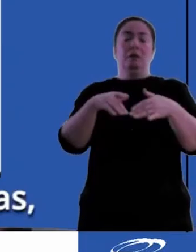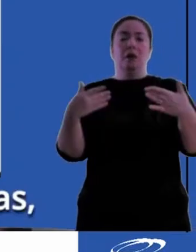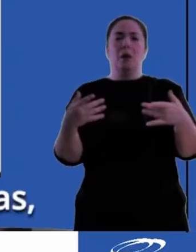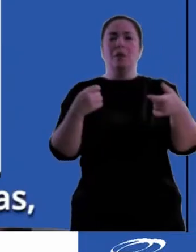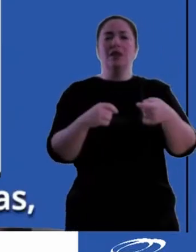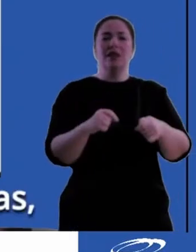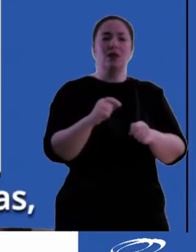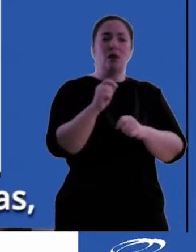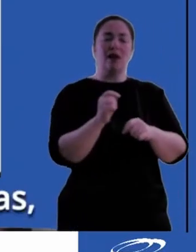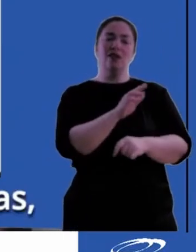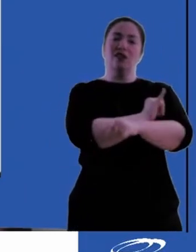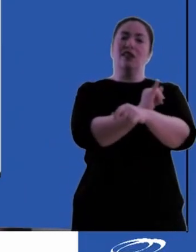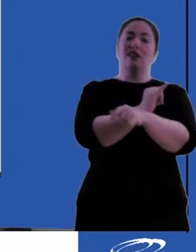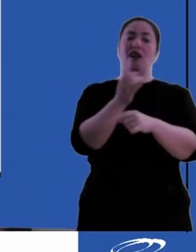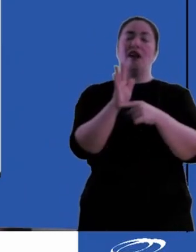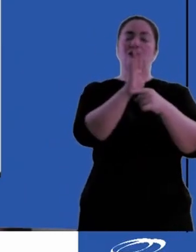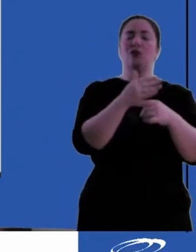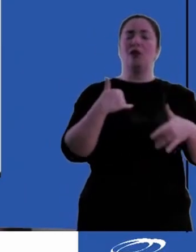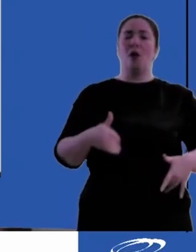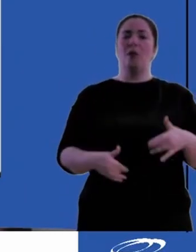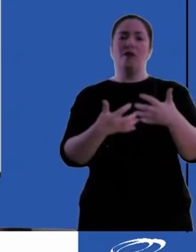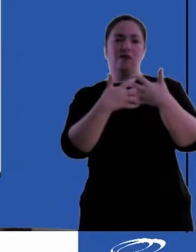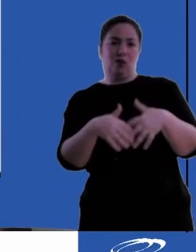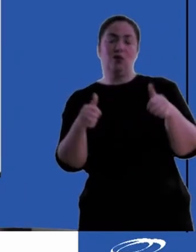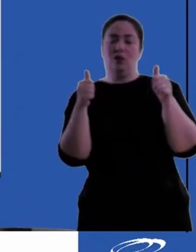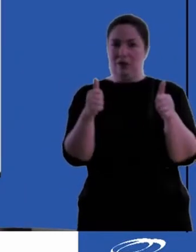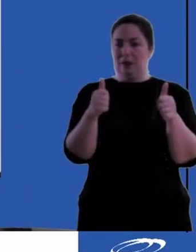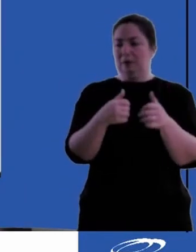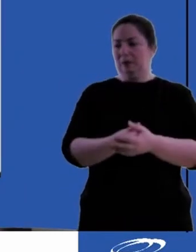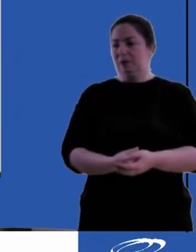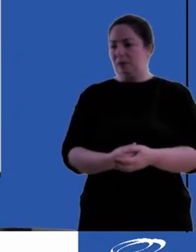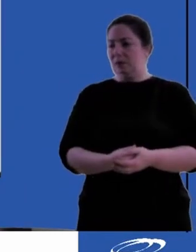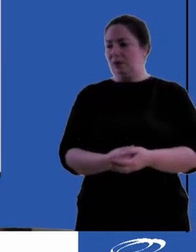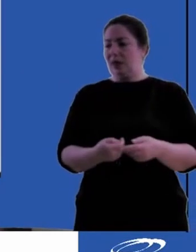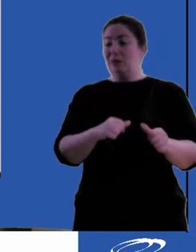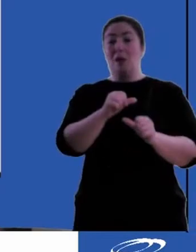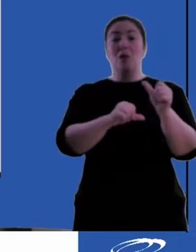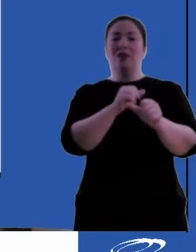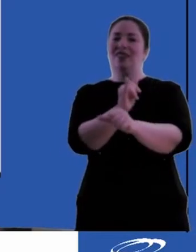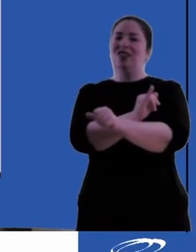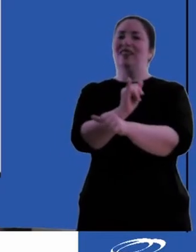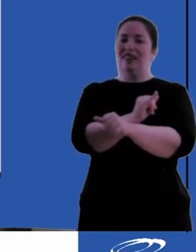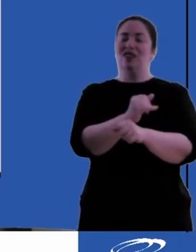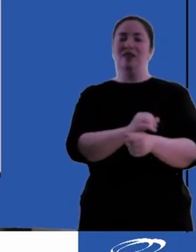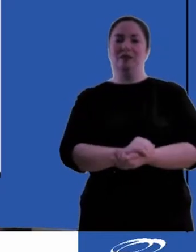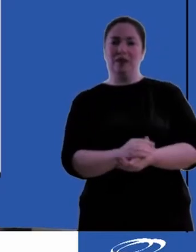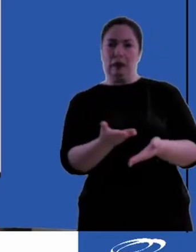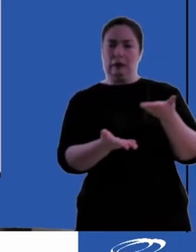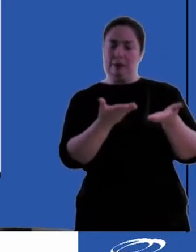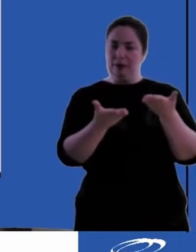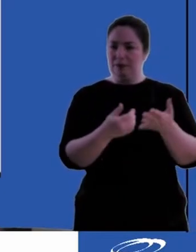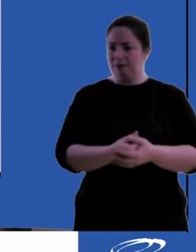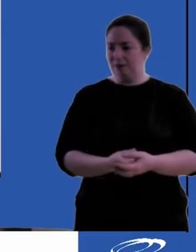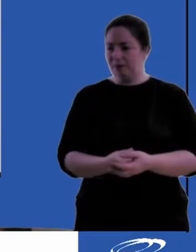and mycobacterial stains and cultures because I think it is pretty exciting in terms of what was found in this study, and it also makes a really nice